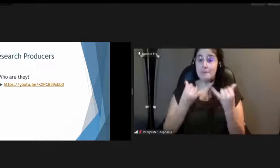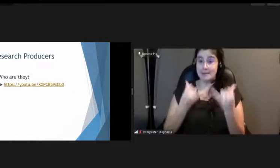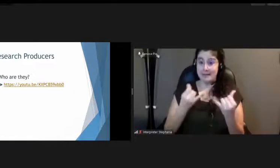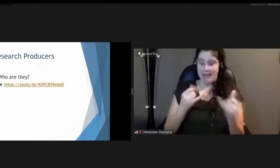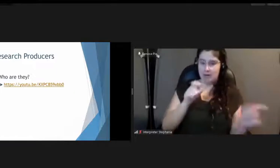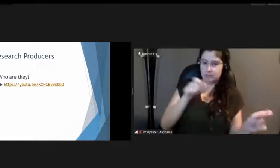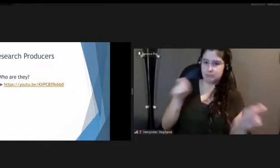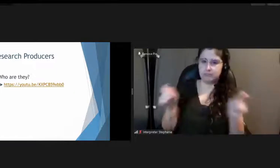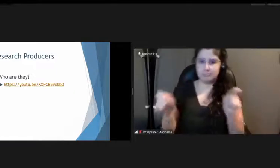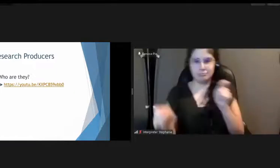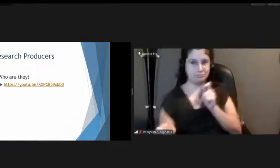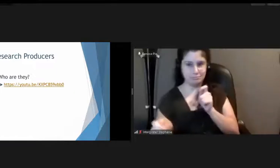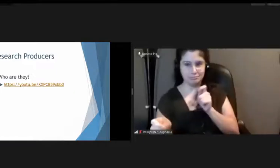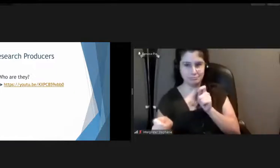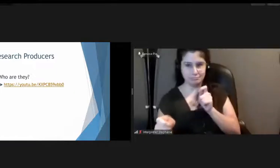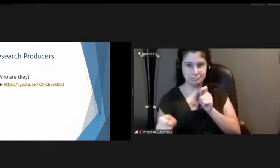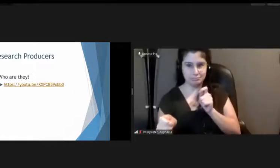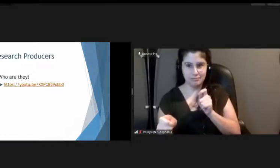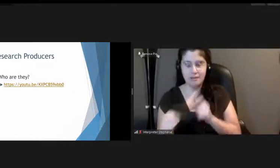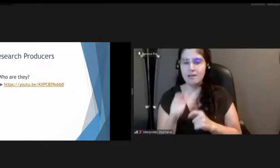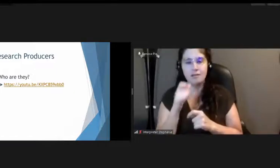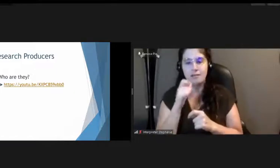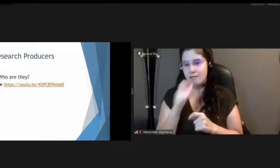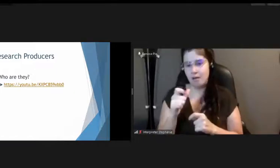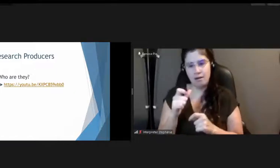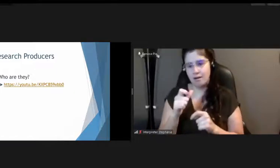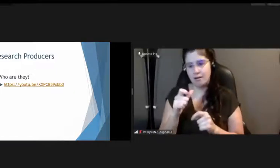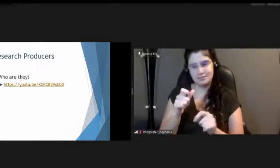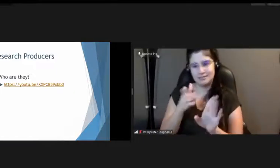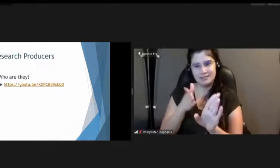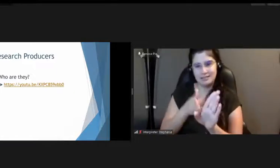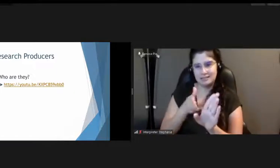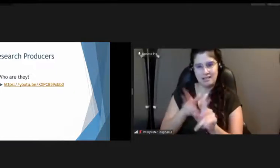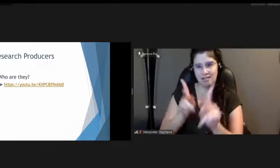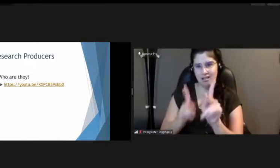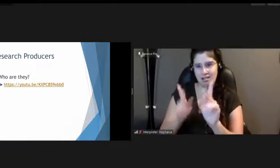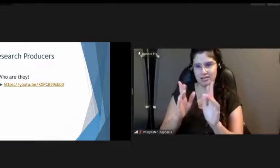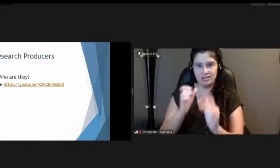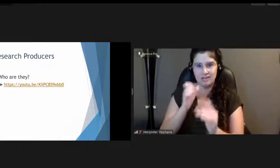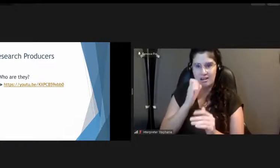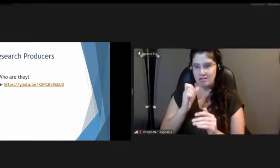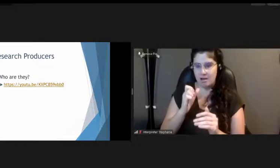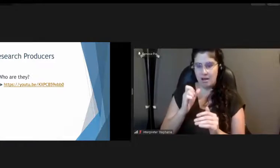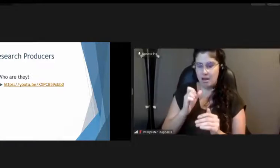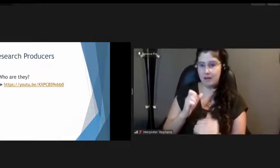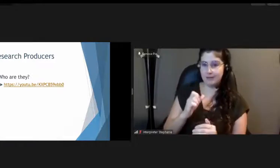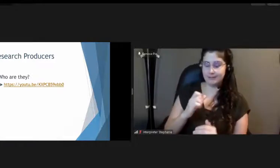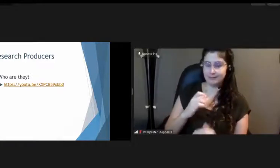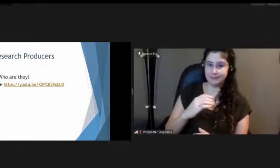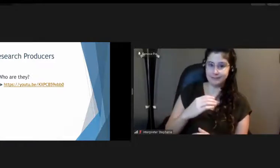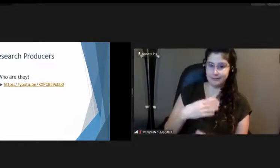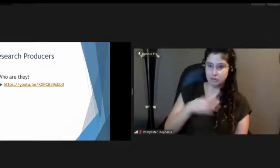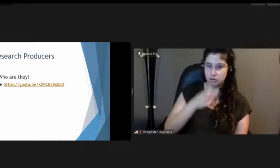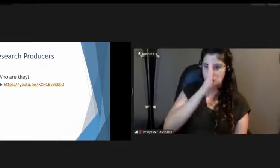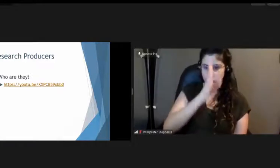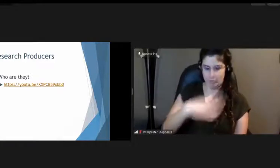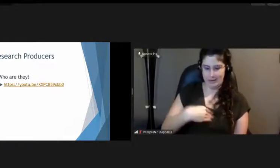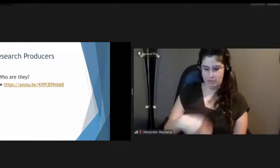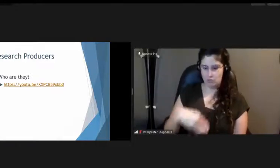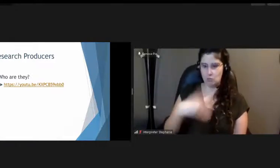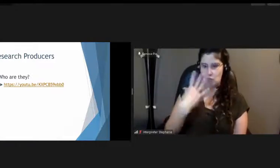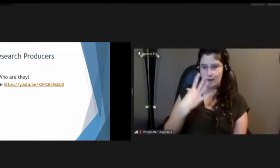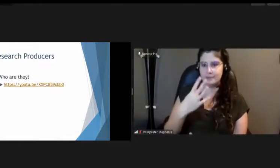not cis het, so not cis and not heterosexual than there have ever